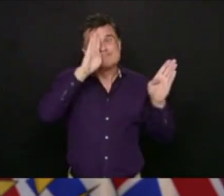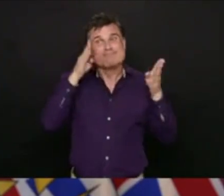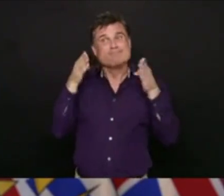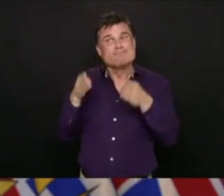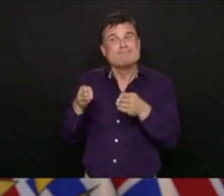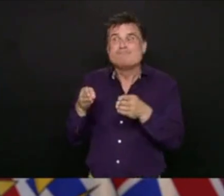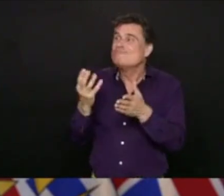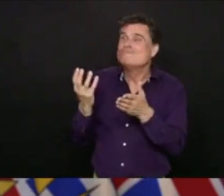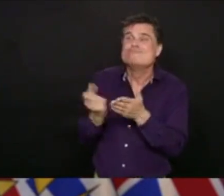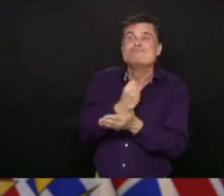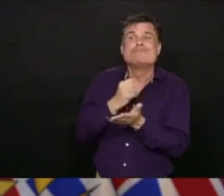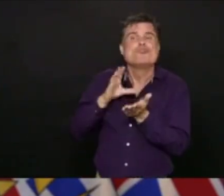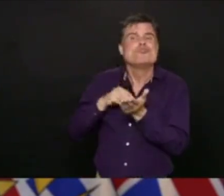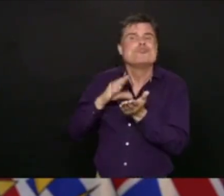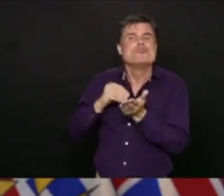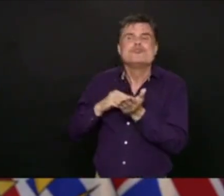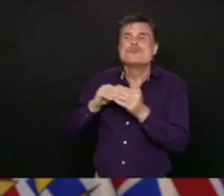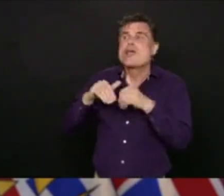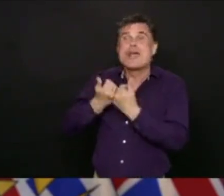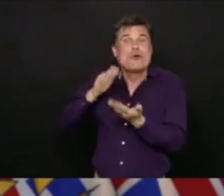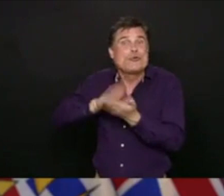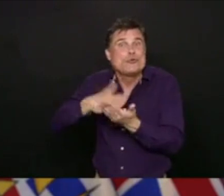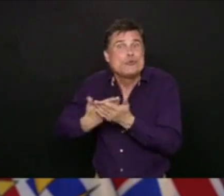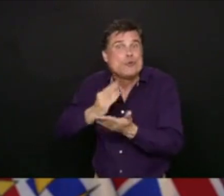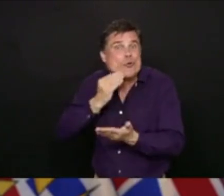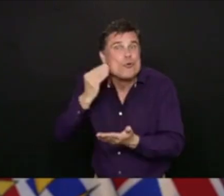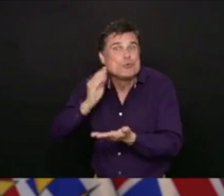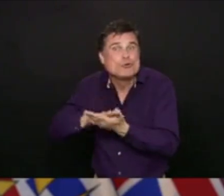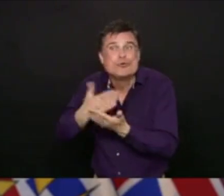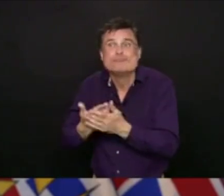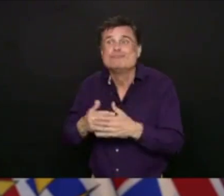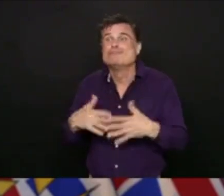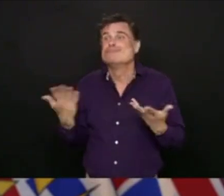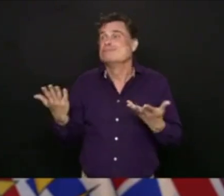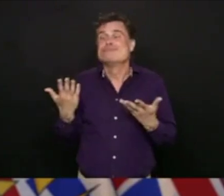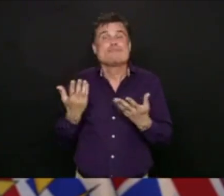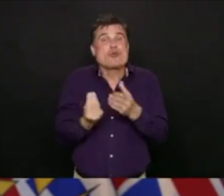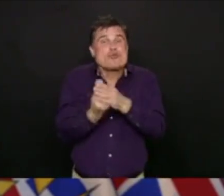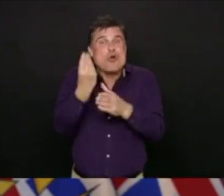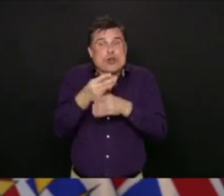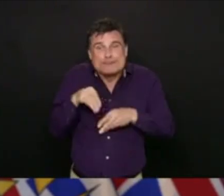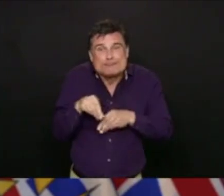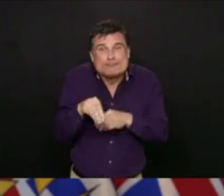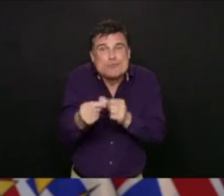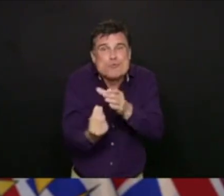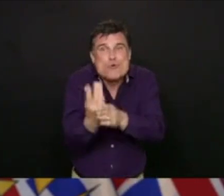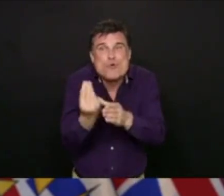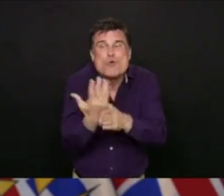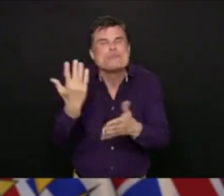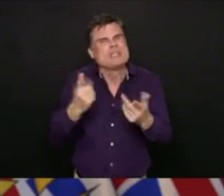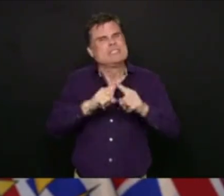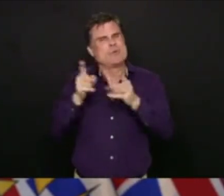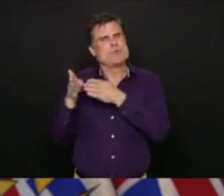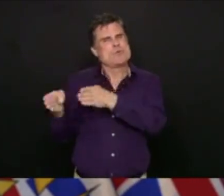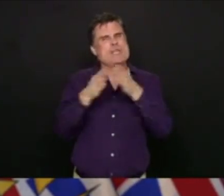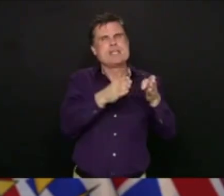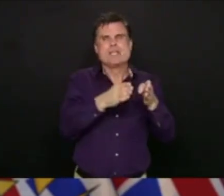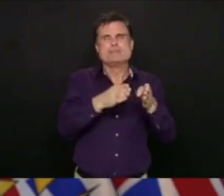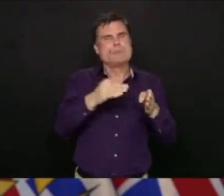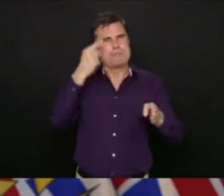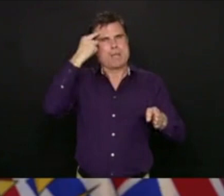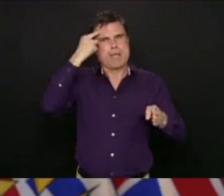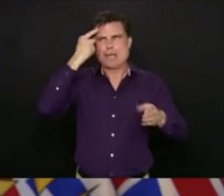to homeschooling, I can understand that this is tough and exhausting. And, do what you